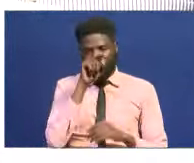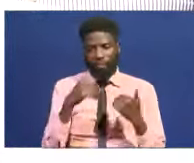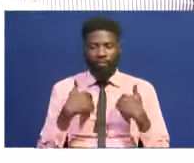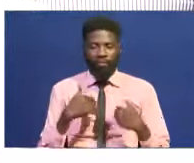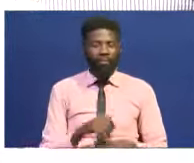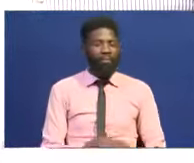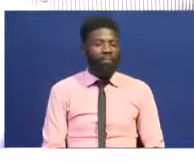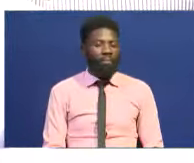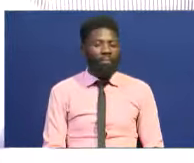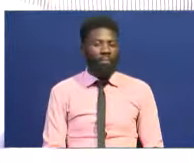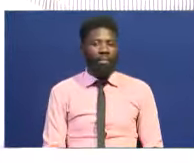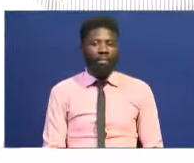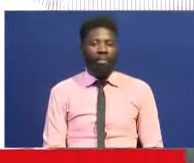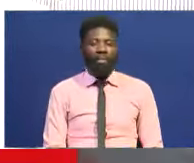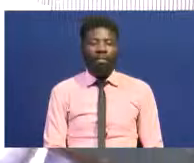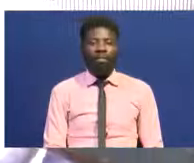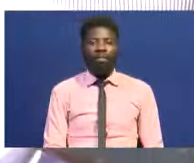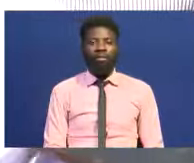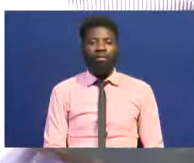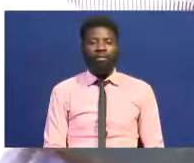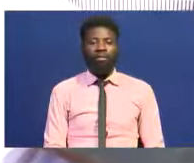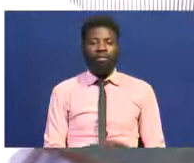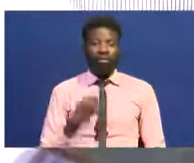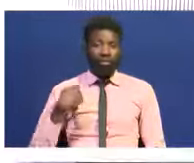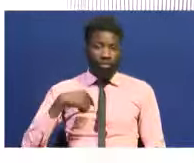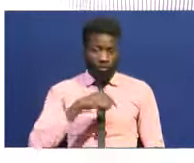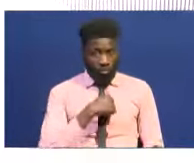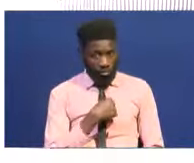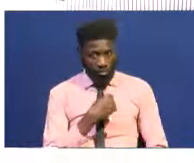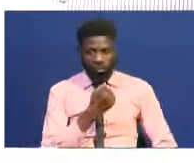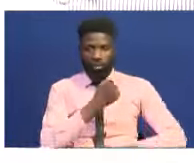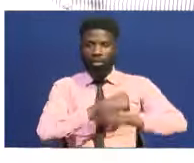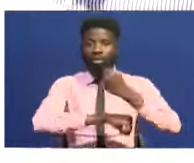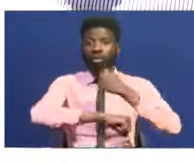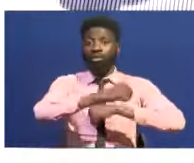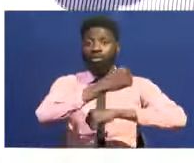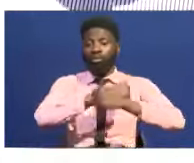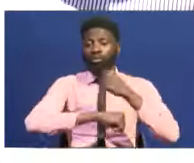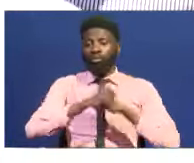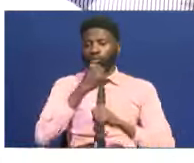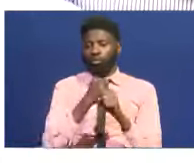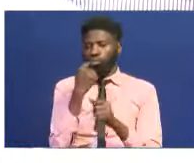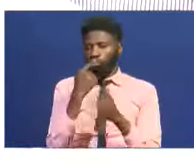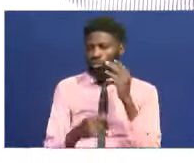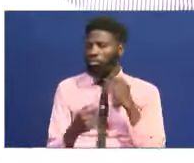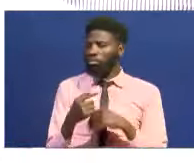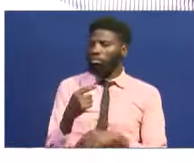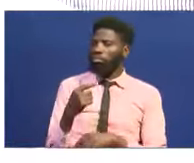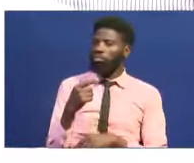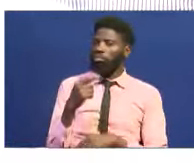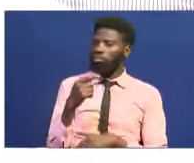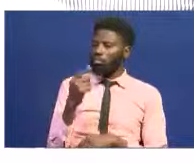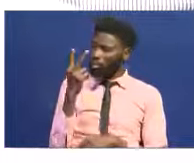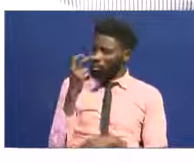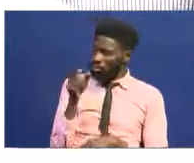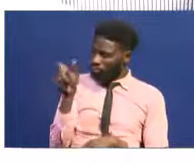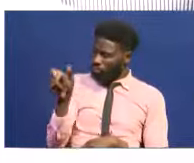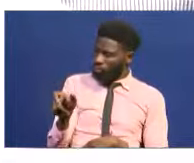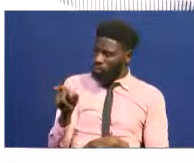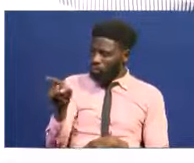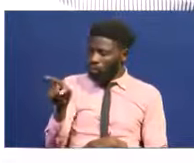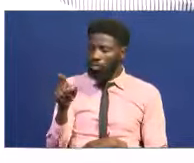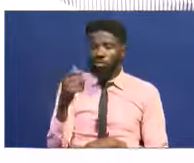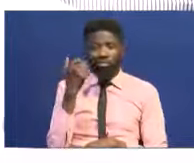involves the use of malaria cascade, whereby we suspect and we test